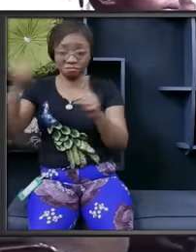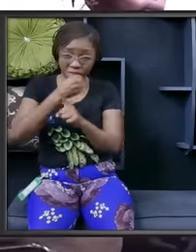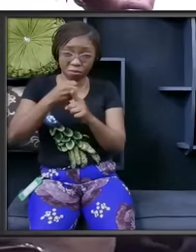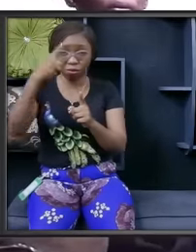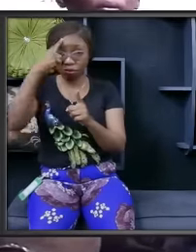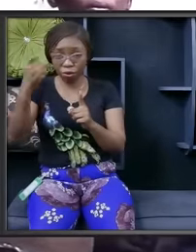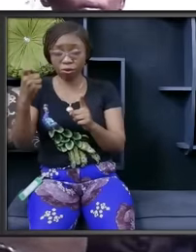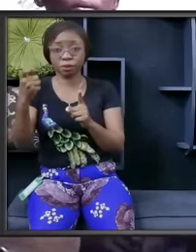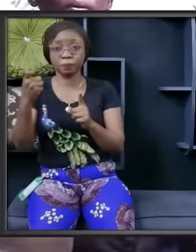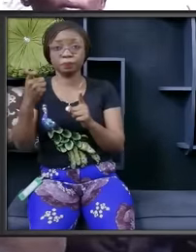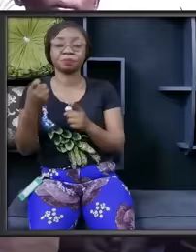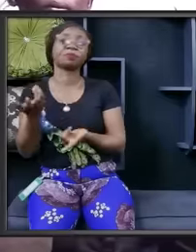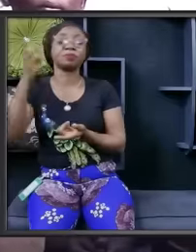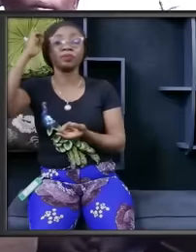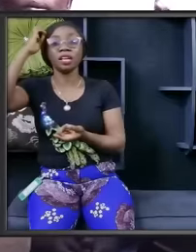said